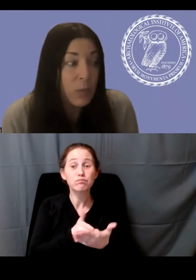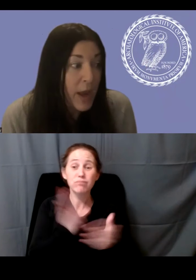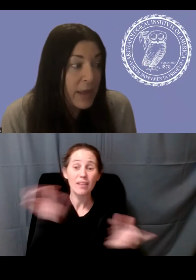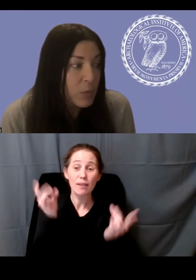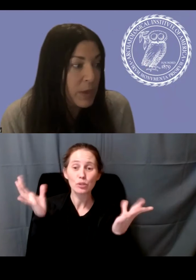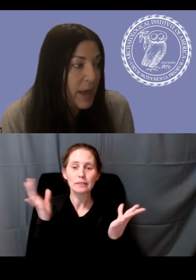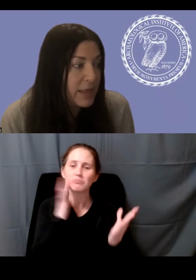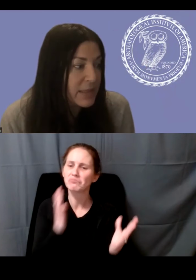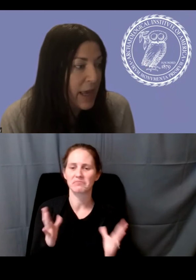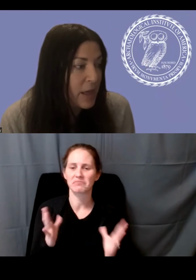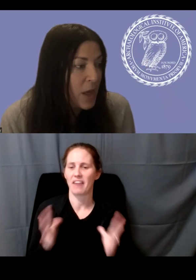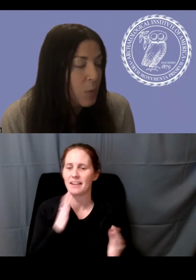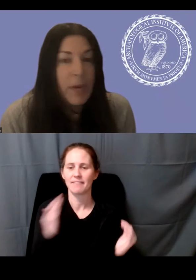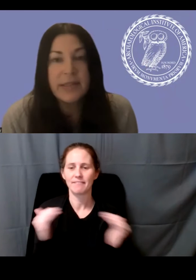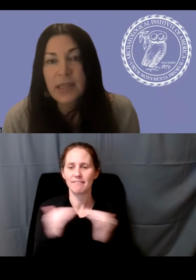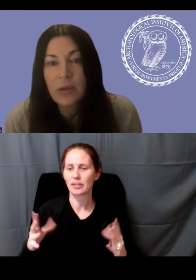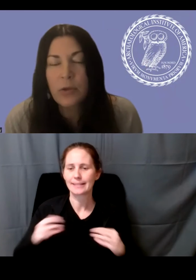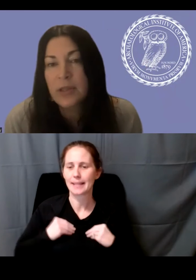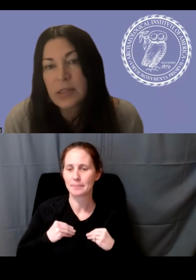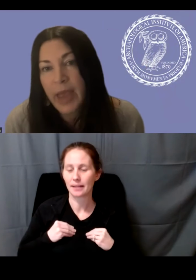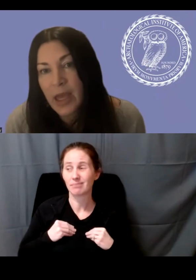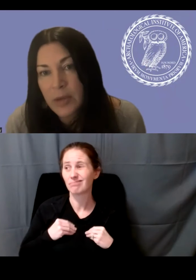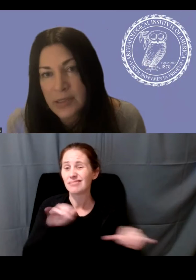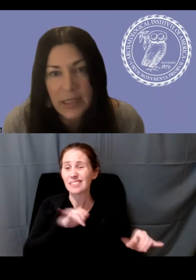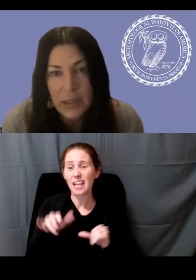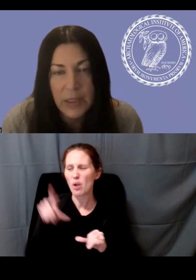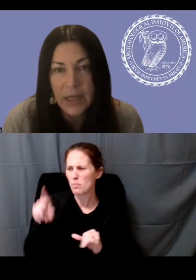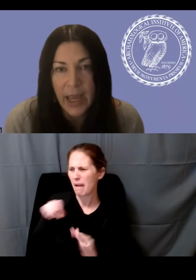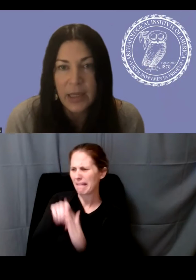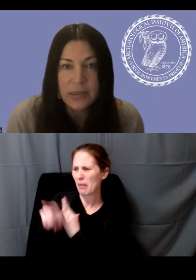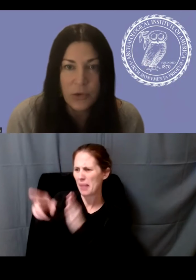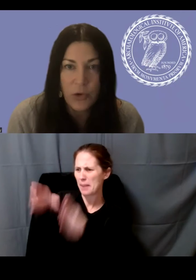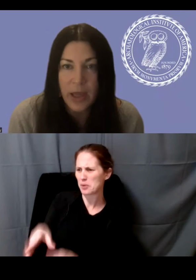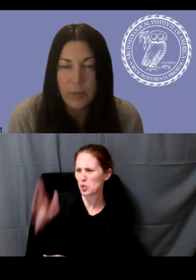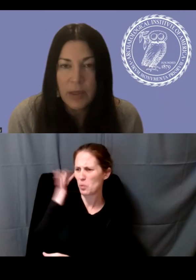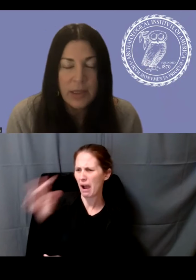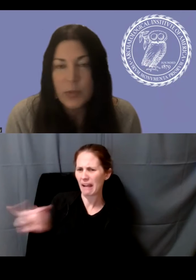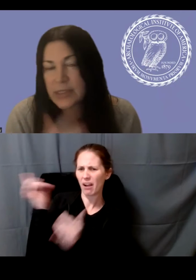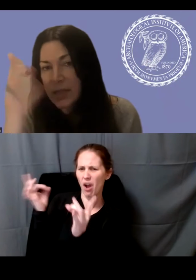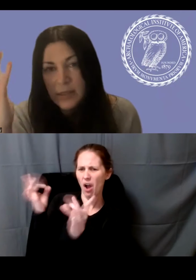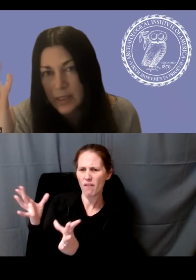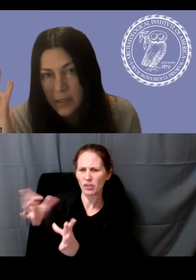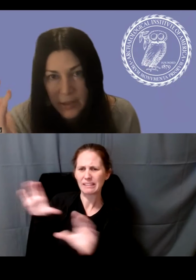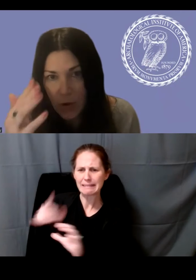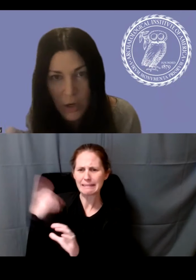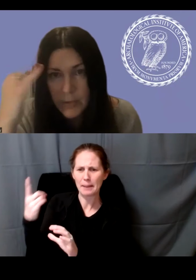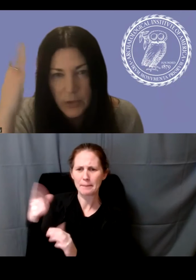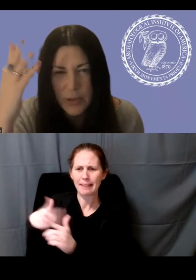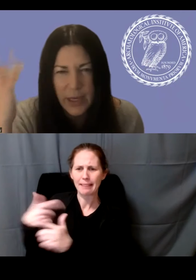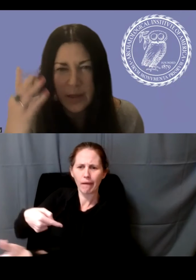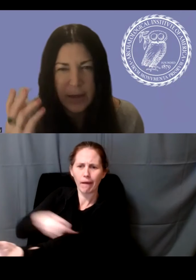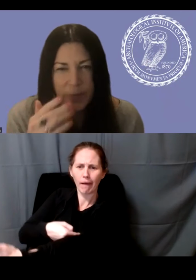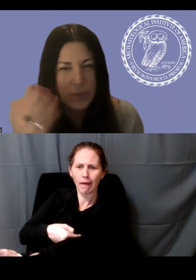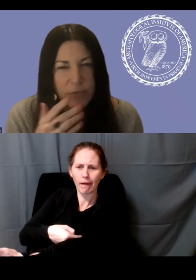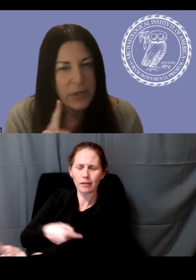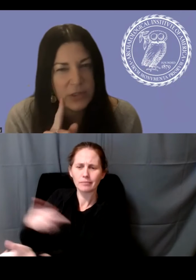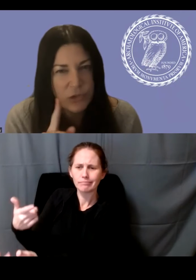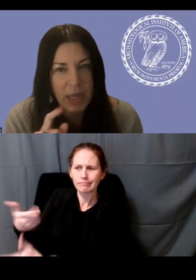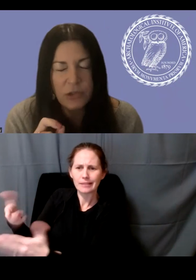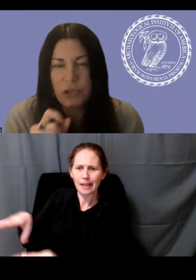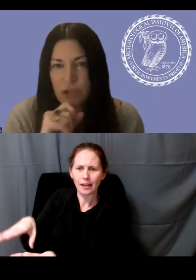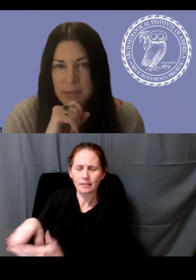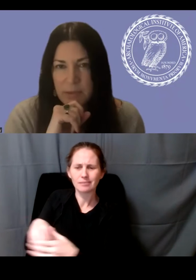the same way that we might say, we must kill this man because he committed a heinous crime, and then we stick a needle in their arm and create a